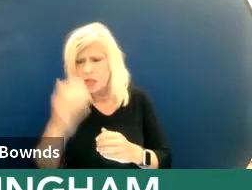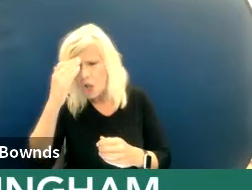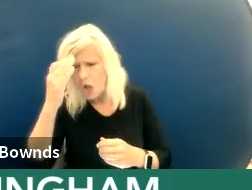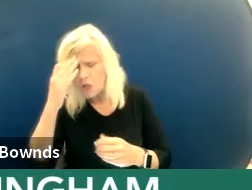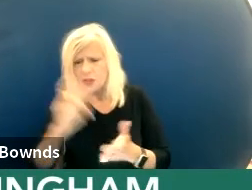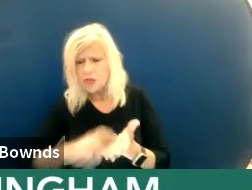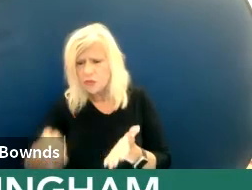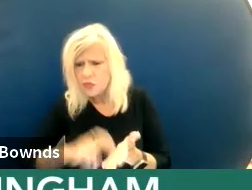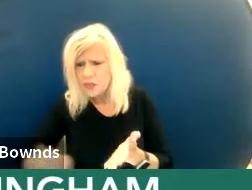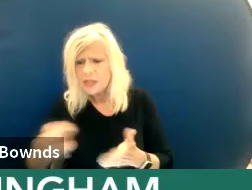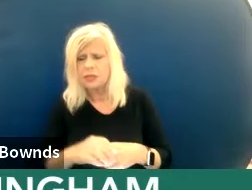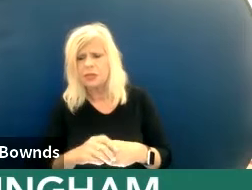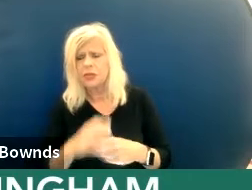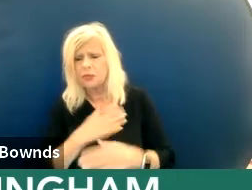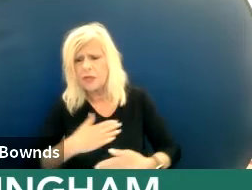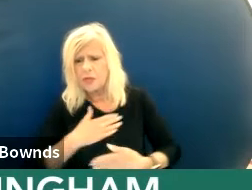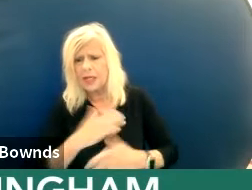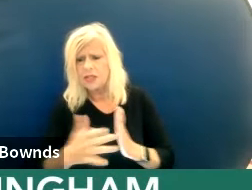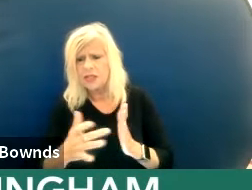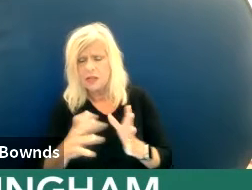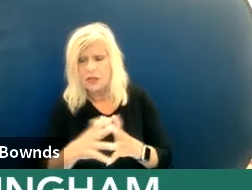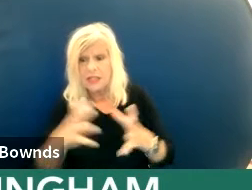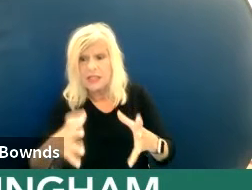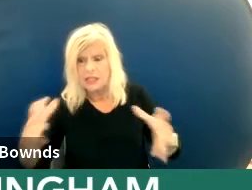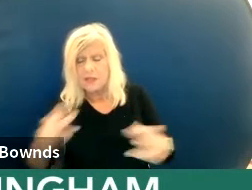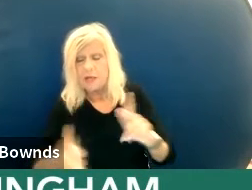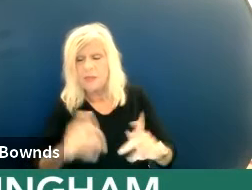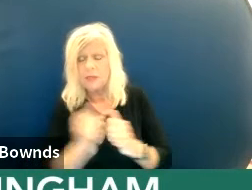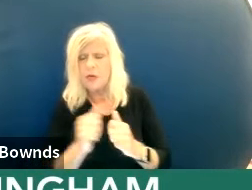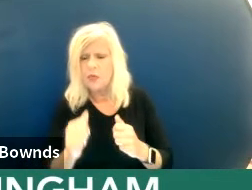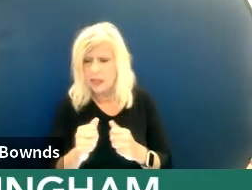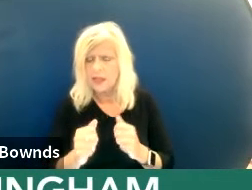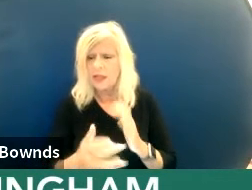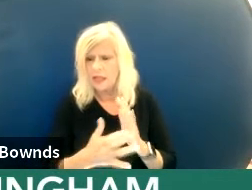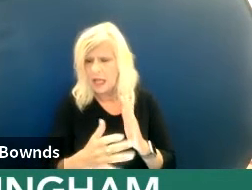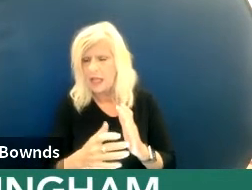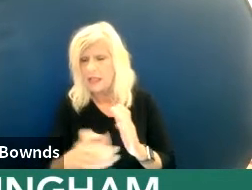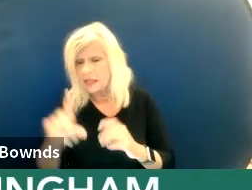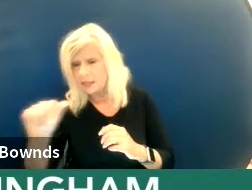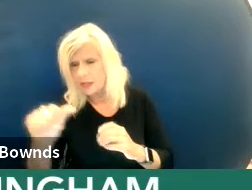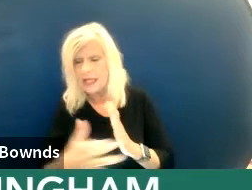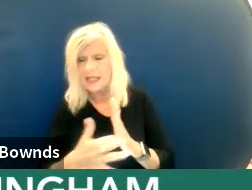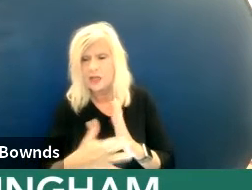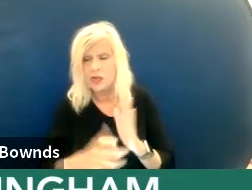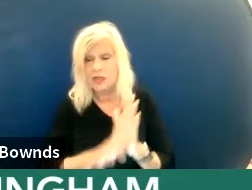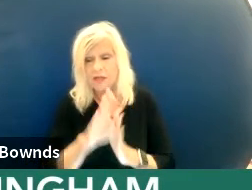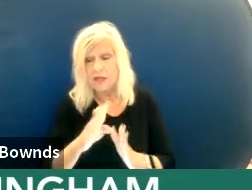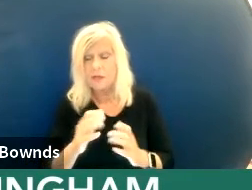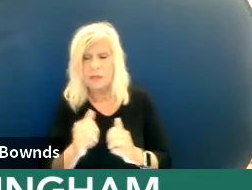on recreation technologies for people with disabilities, and to disseminate technology development through